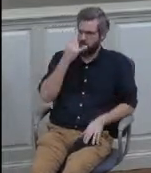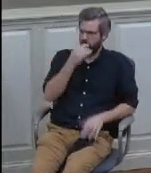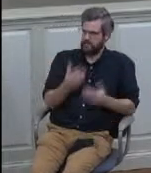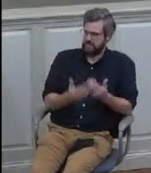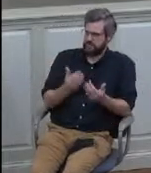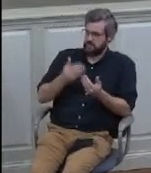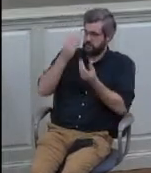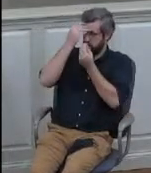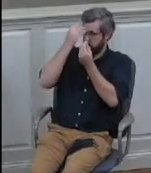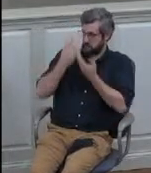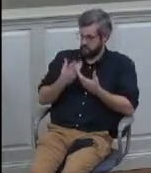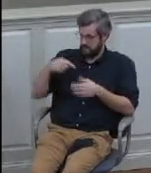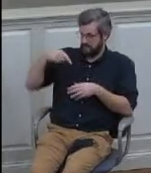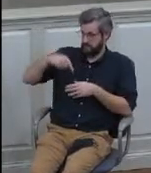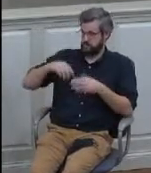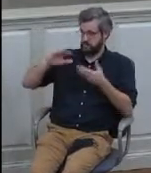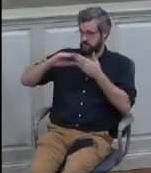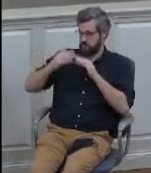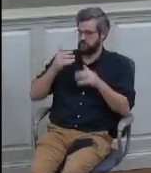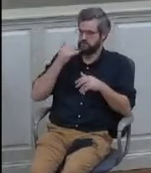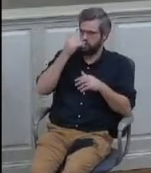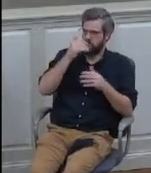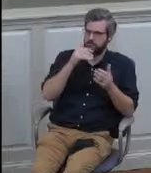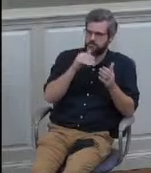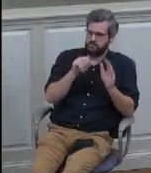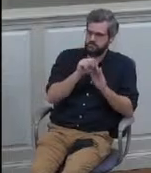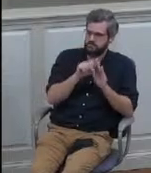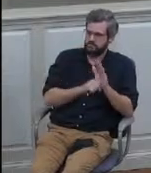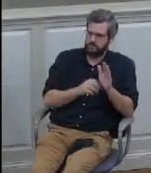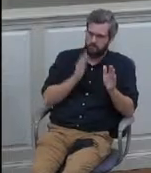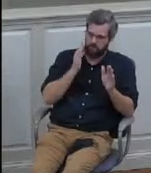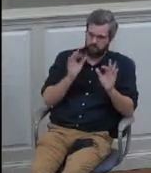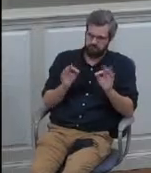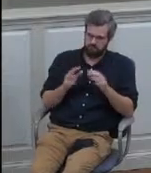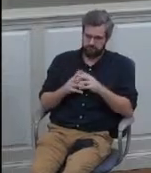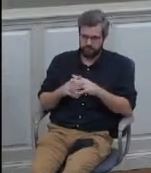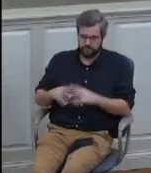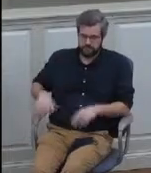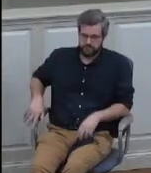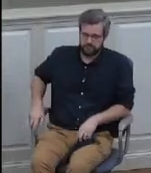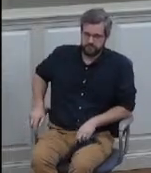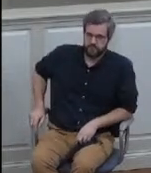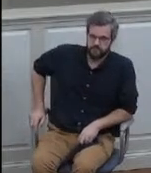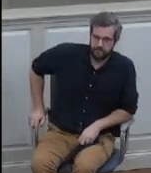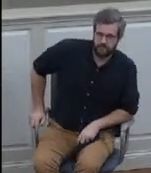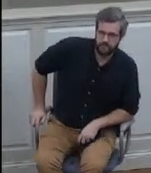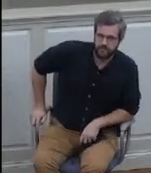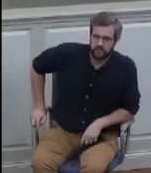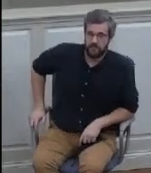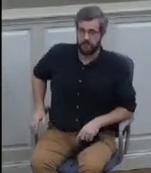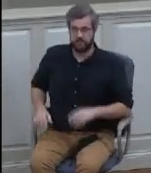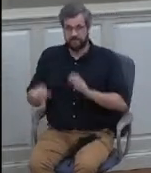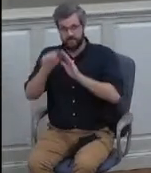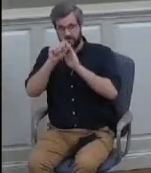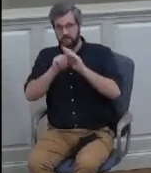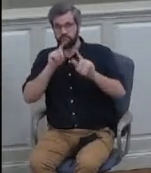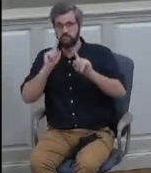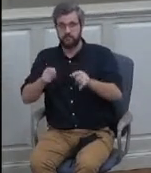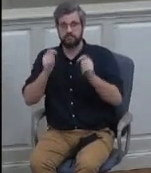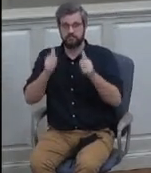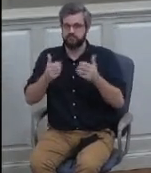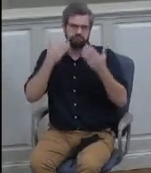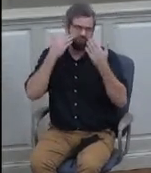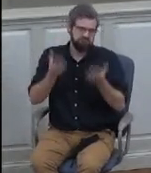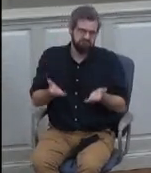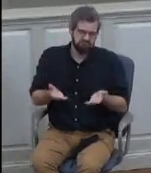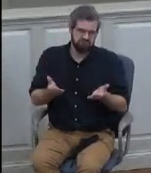to call us and let us know, that's not a problem. I don't know. I can't ensure how responsive they'll be, but